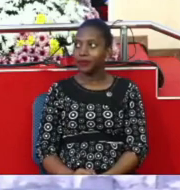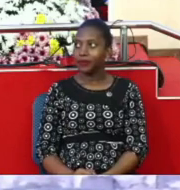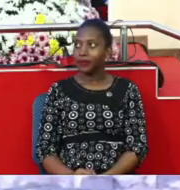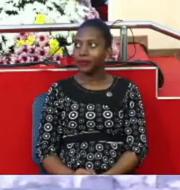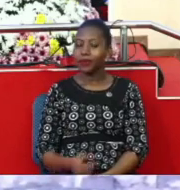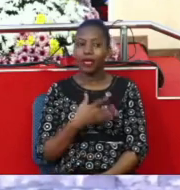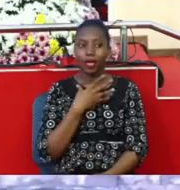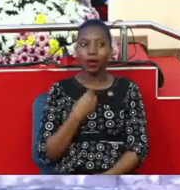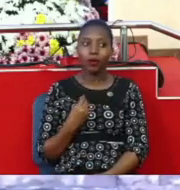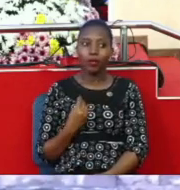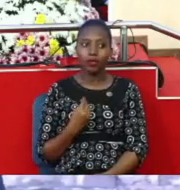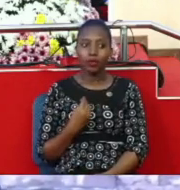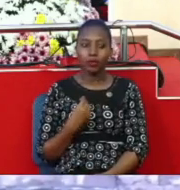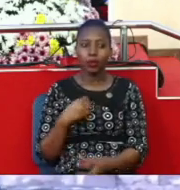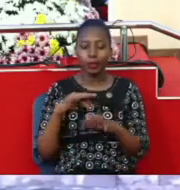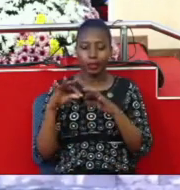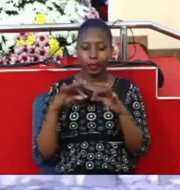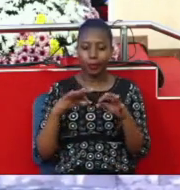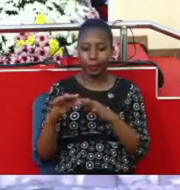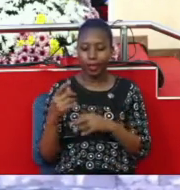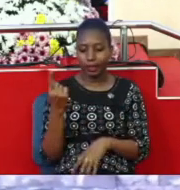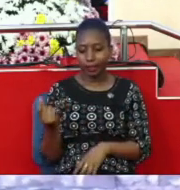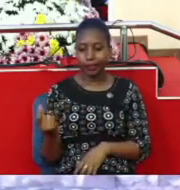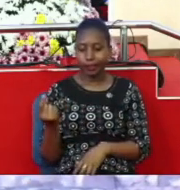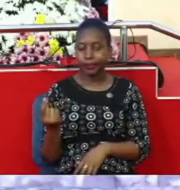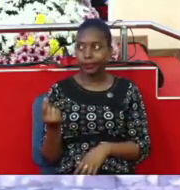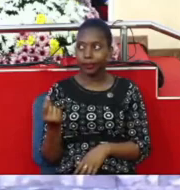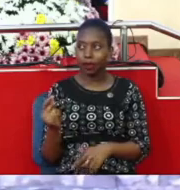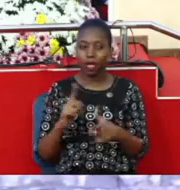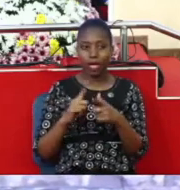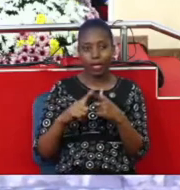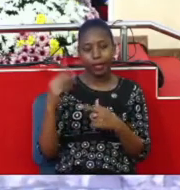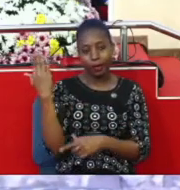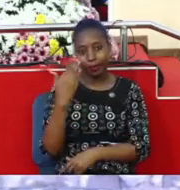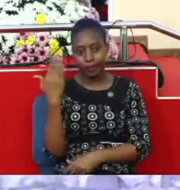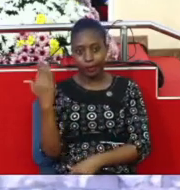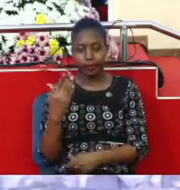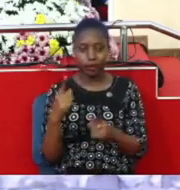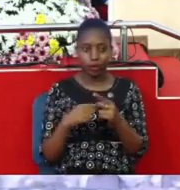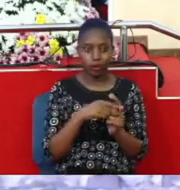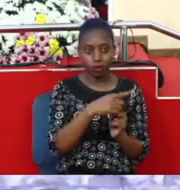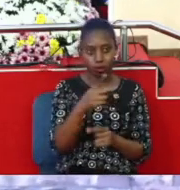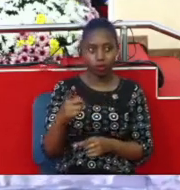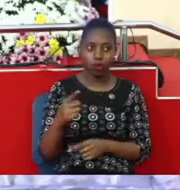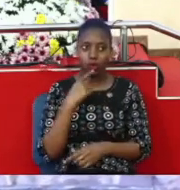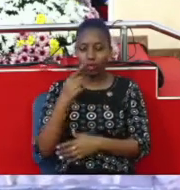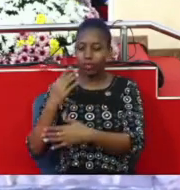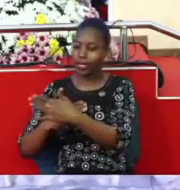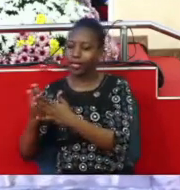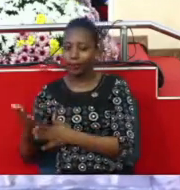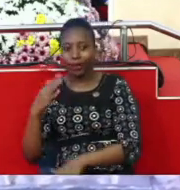little bit just what I said there. Na niseme tu kidogo hapa. Then I will preach to you. Kisha nitawahubiri. Mwambie jirani yako leo utahubiriwa na bisho.